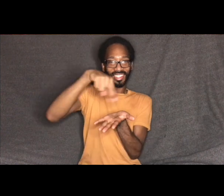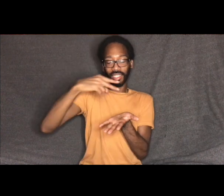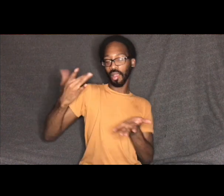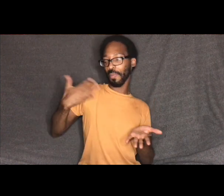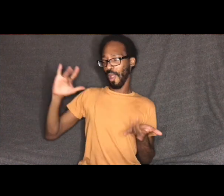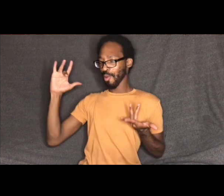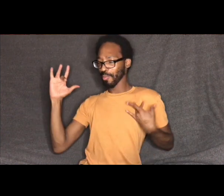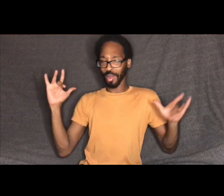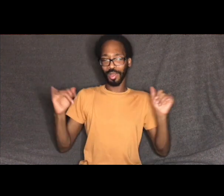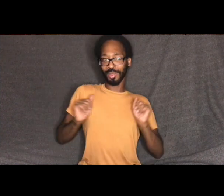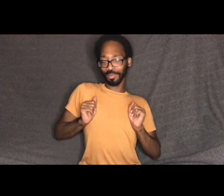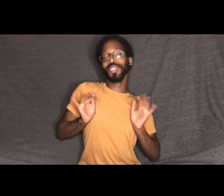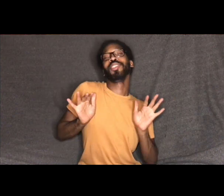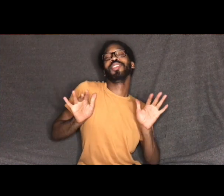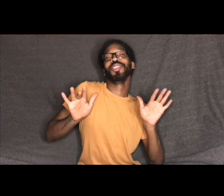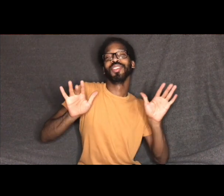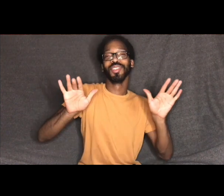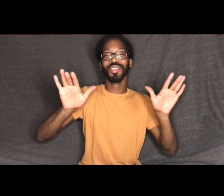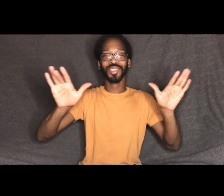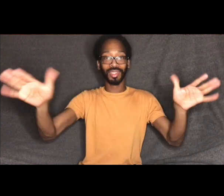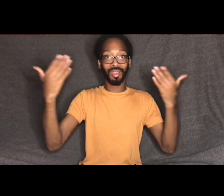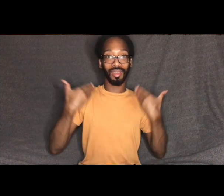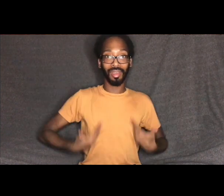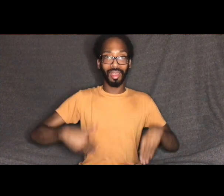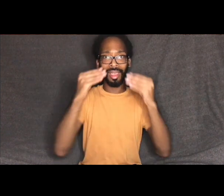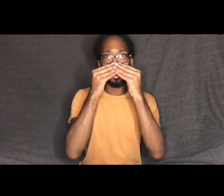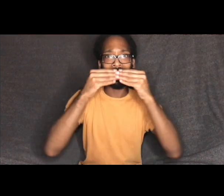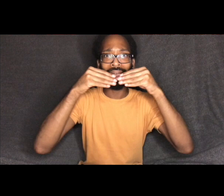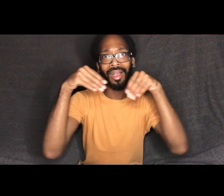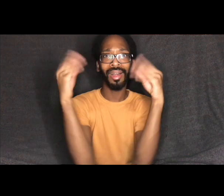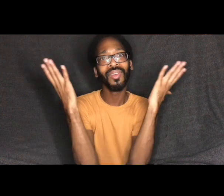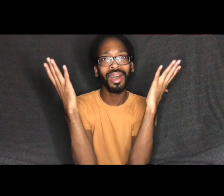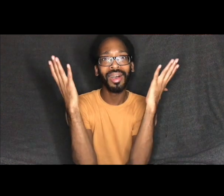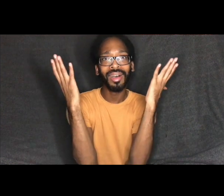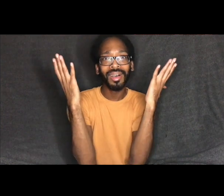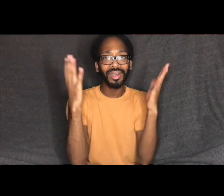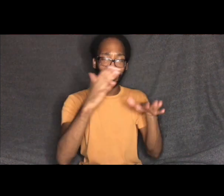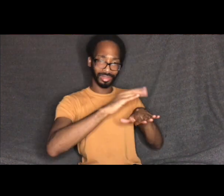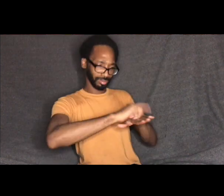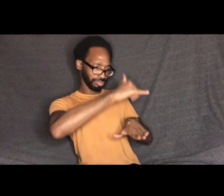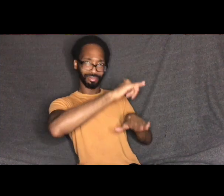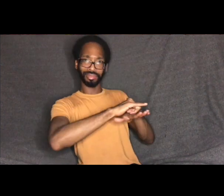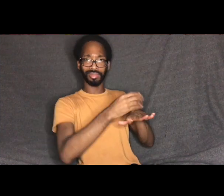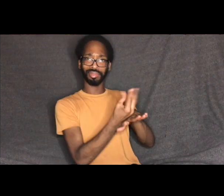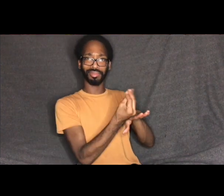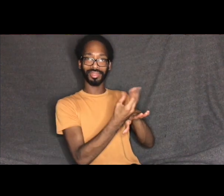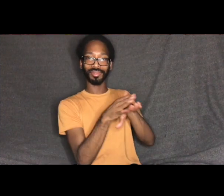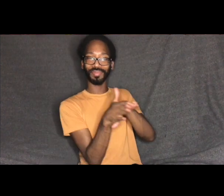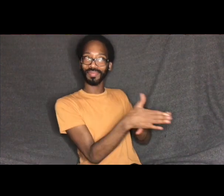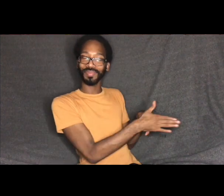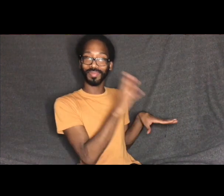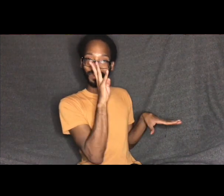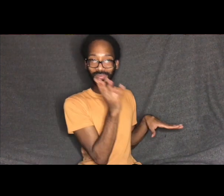belle of all things. And we'll make a racket with no regard, so we won't